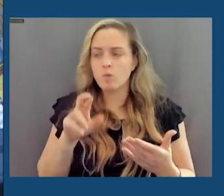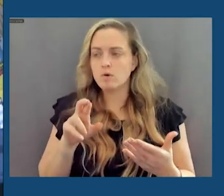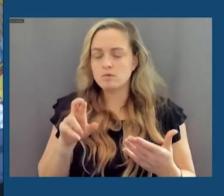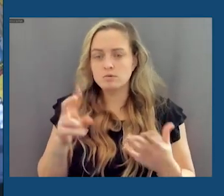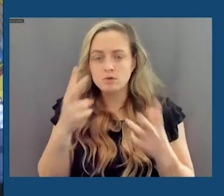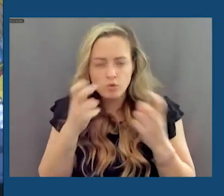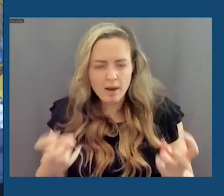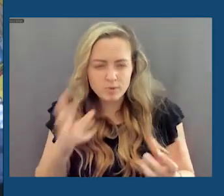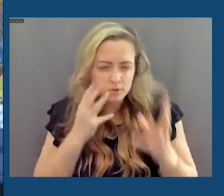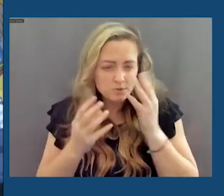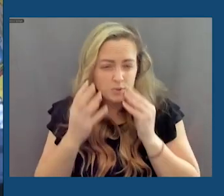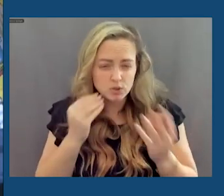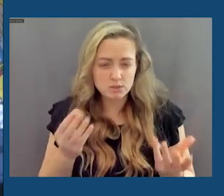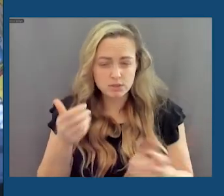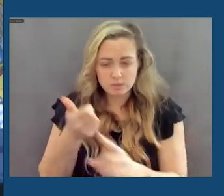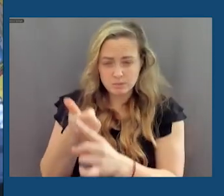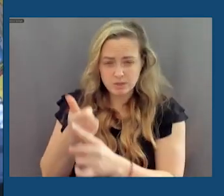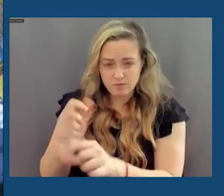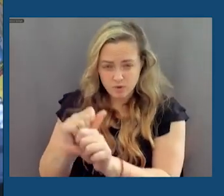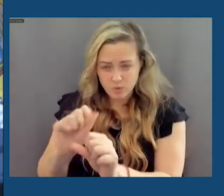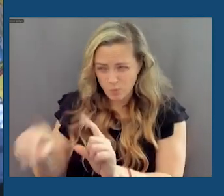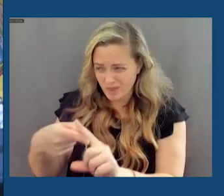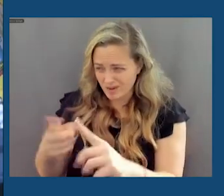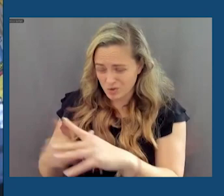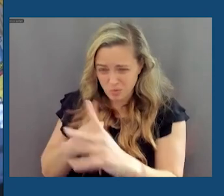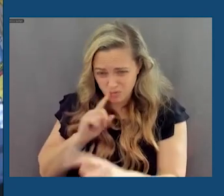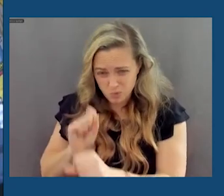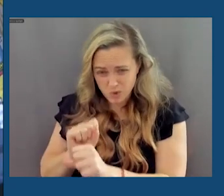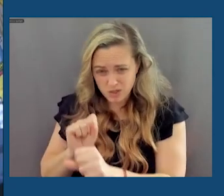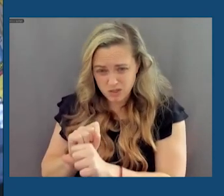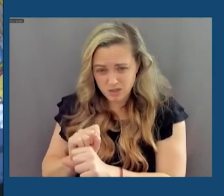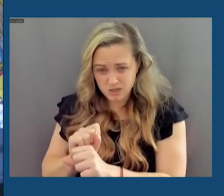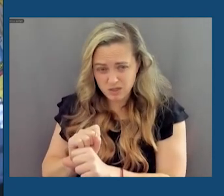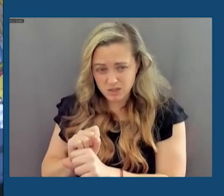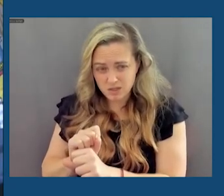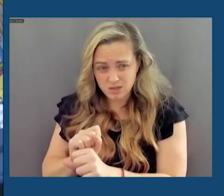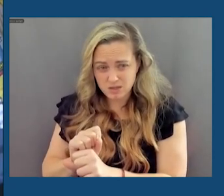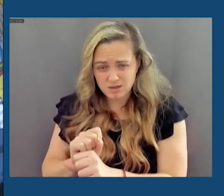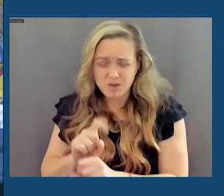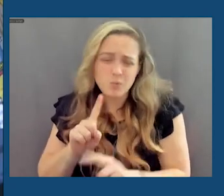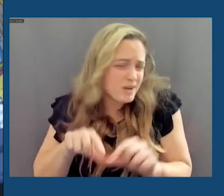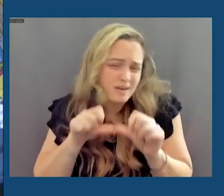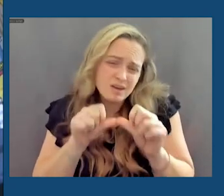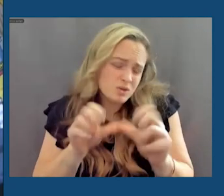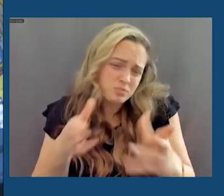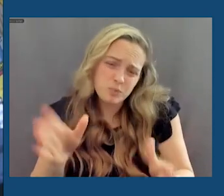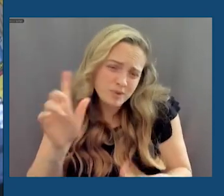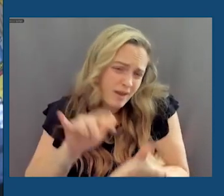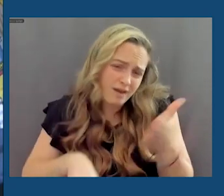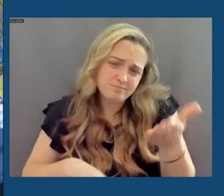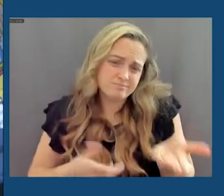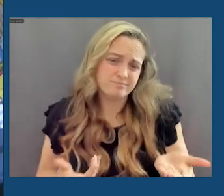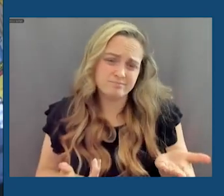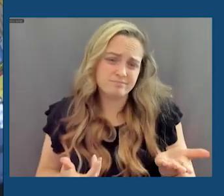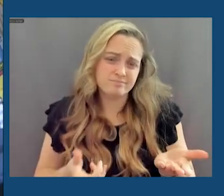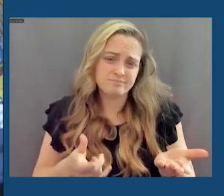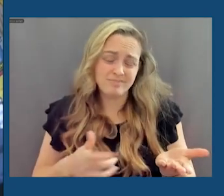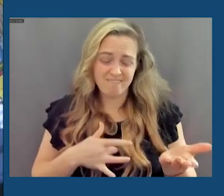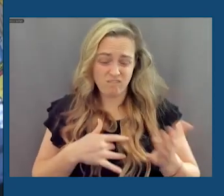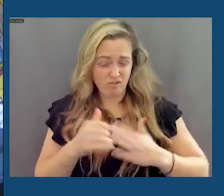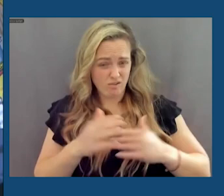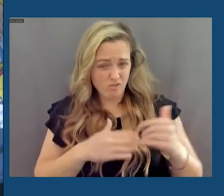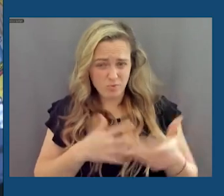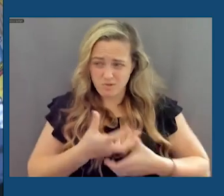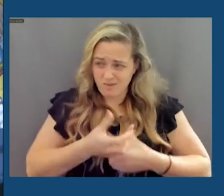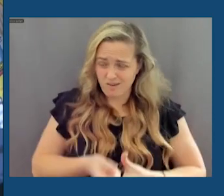workers are having upon them, it's not a way for us to move forward. It doesn't give confidence to our constituents,